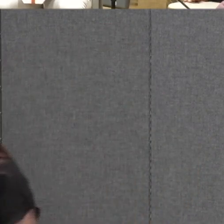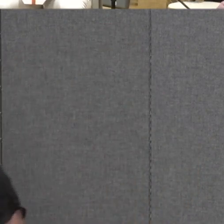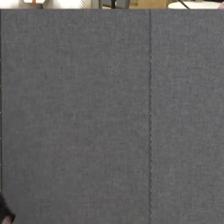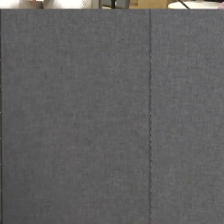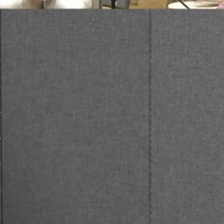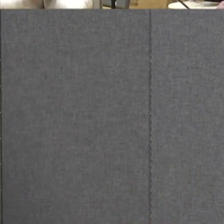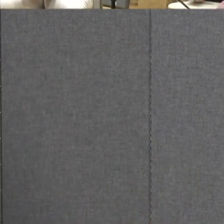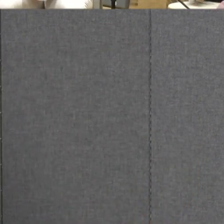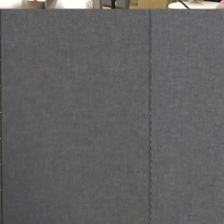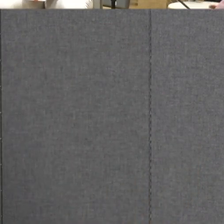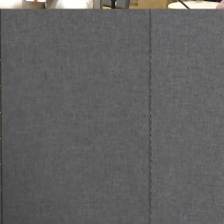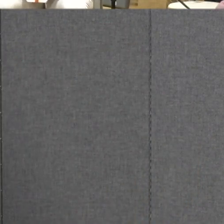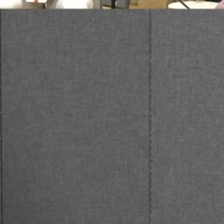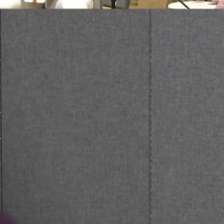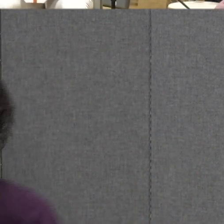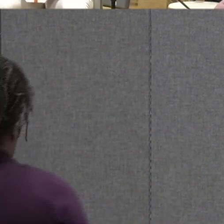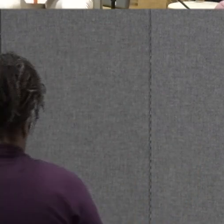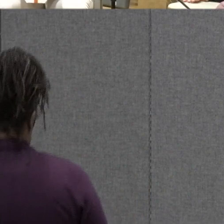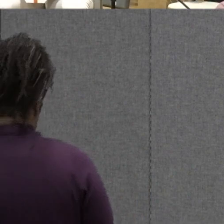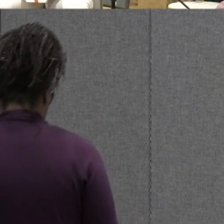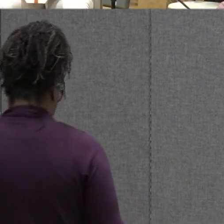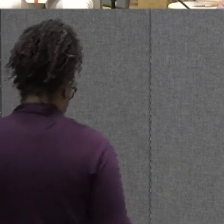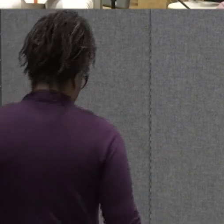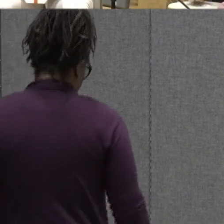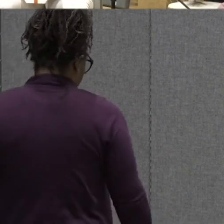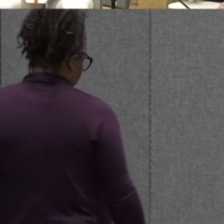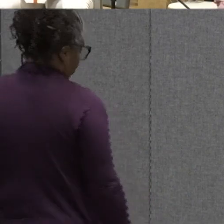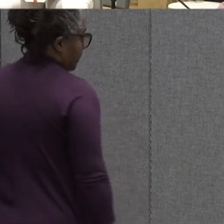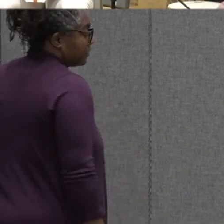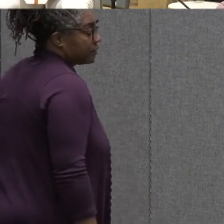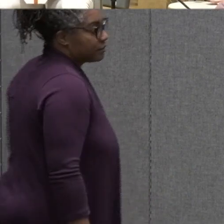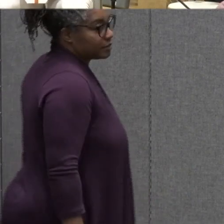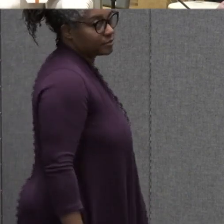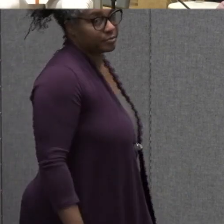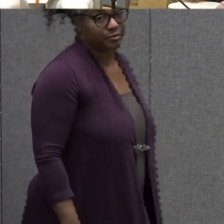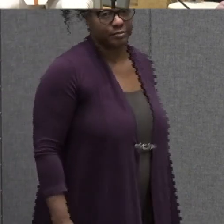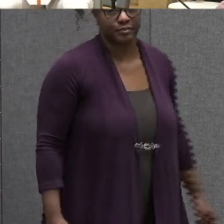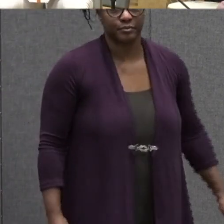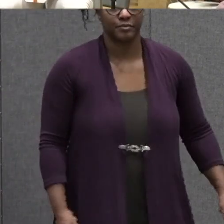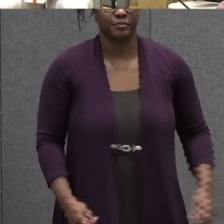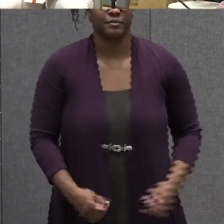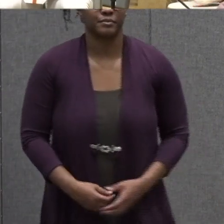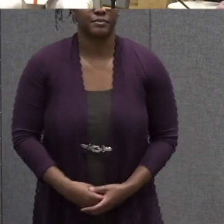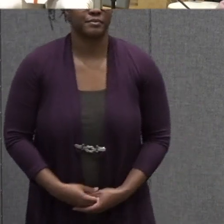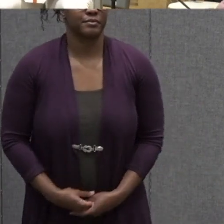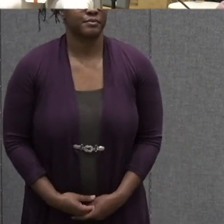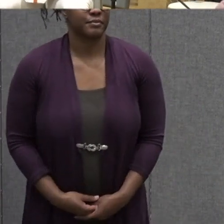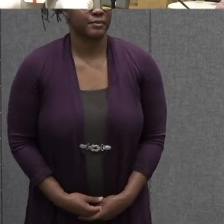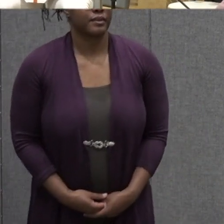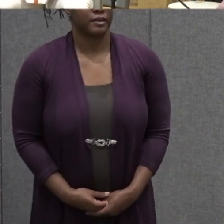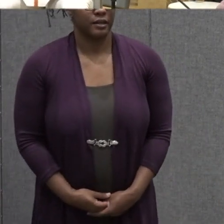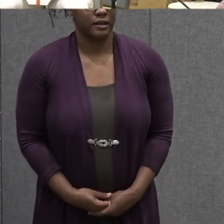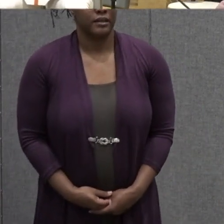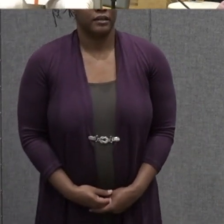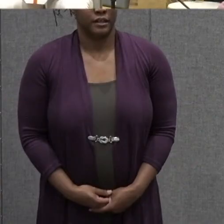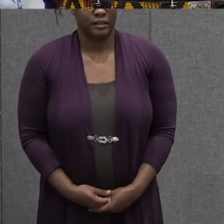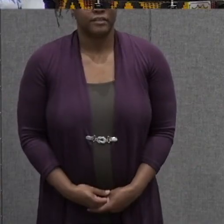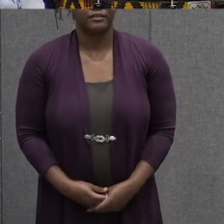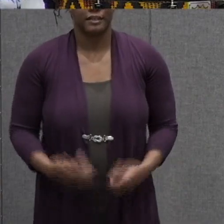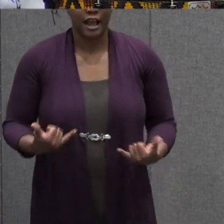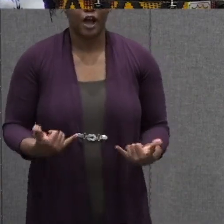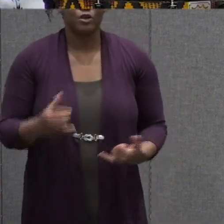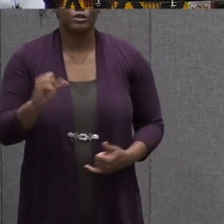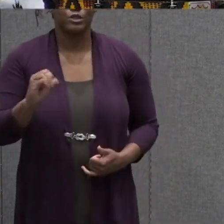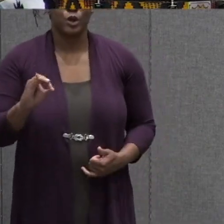Good. I'm getting ready for my solo. 1, 2, solo, here